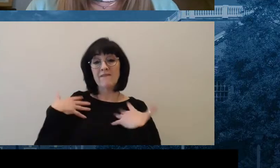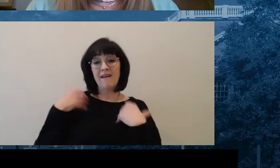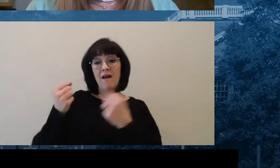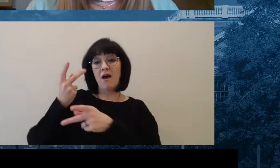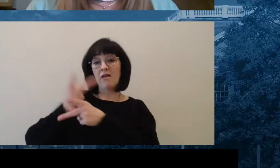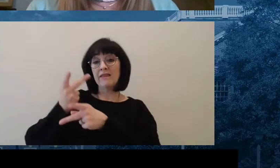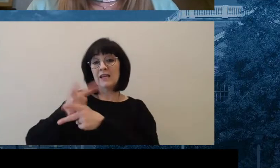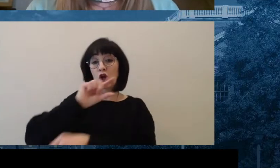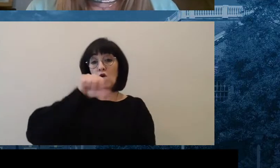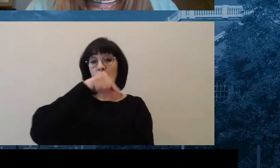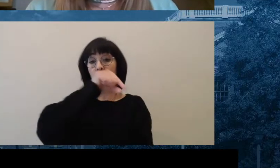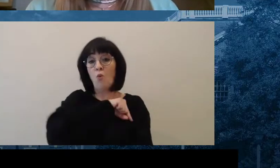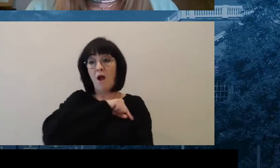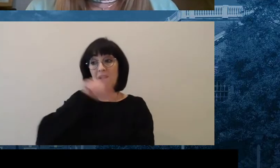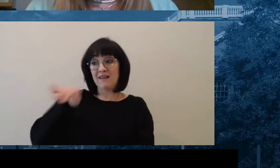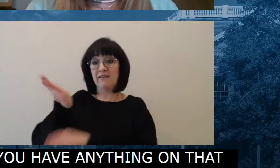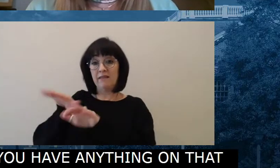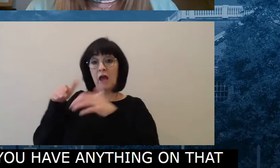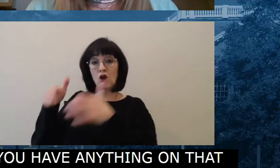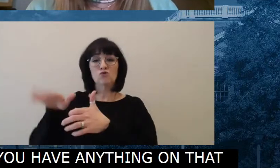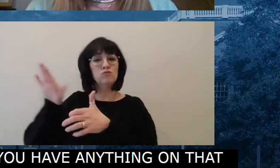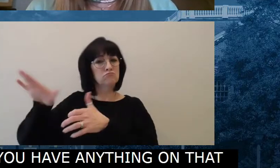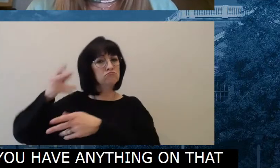at adjusting